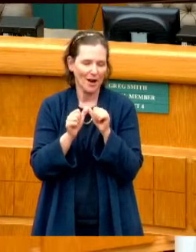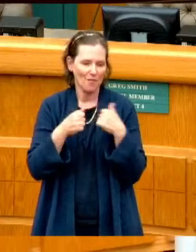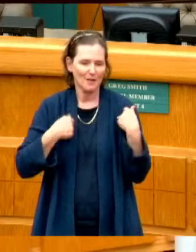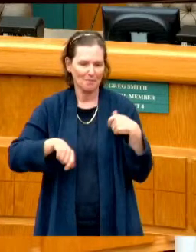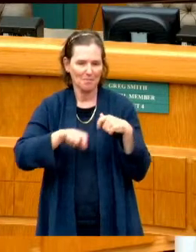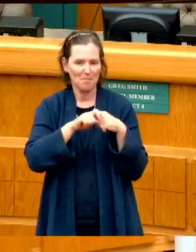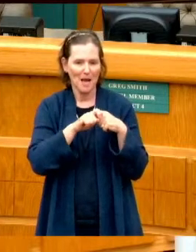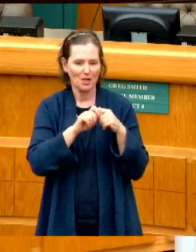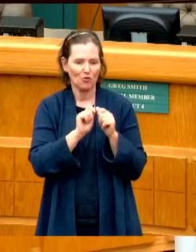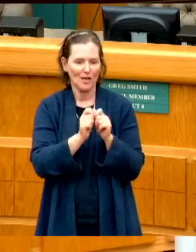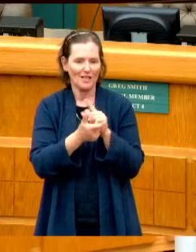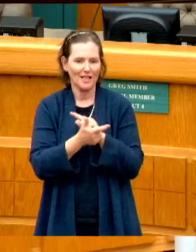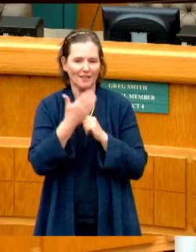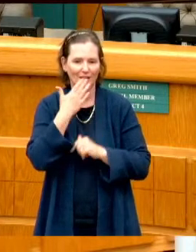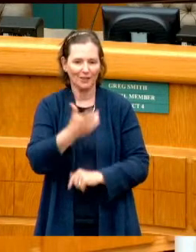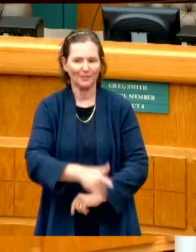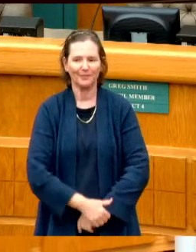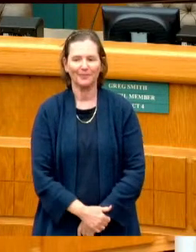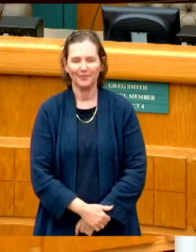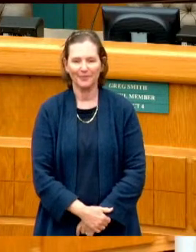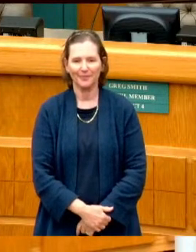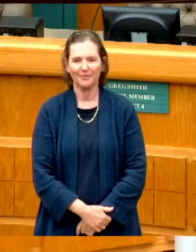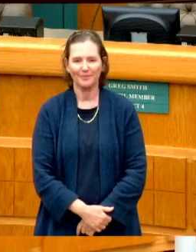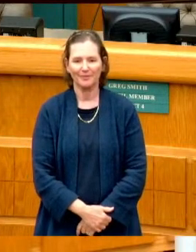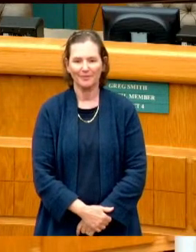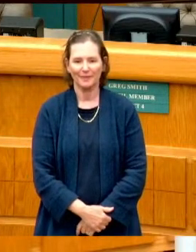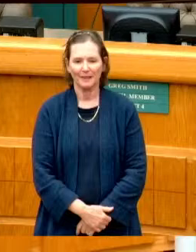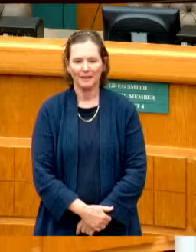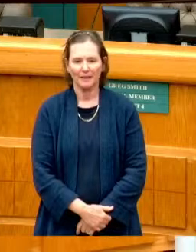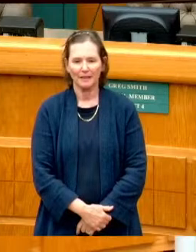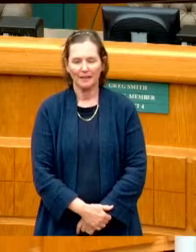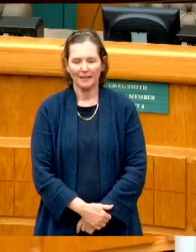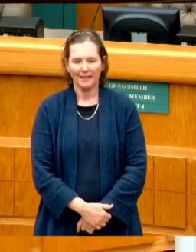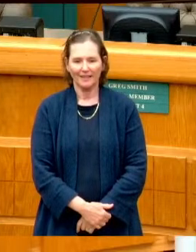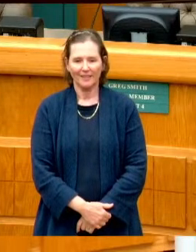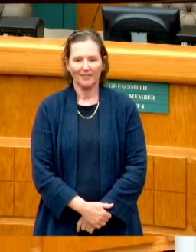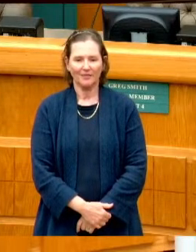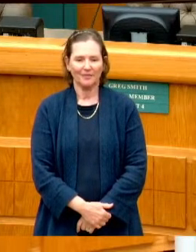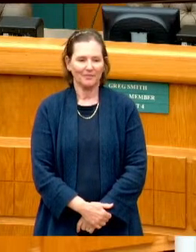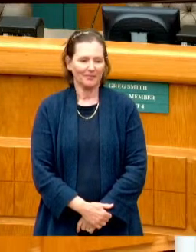746 personas. En total, en el último año, en el condado de Nueces se han reportado